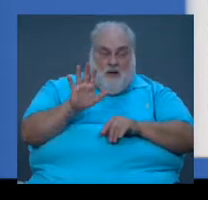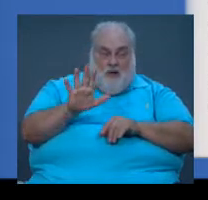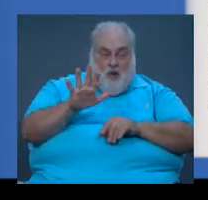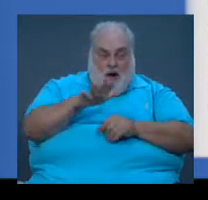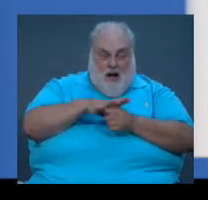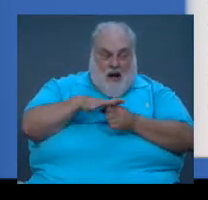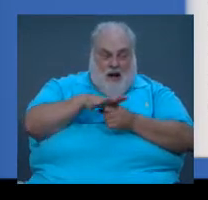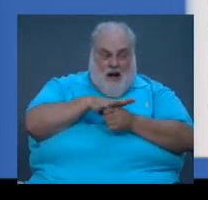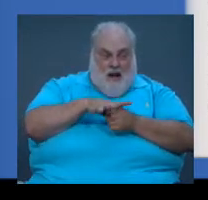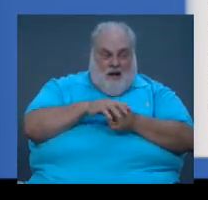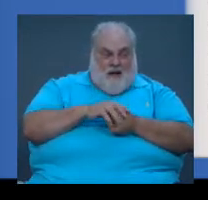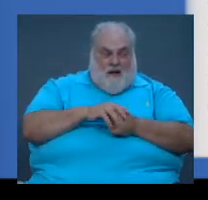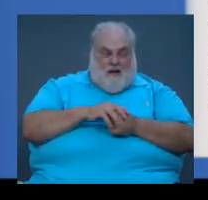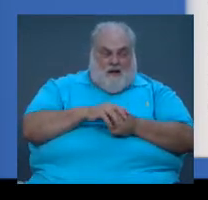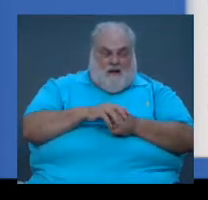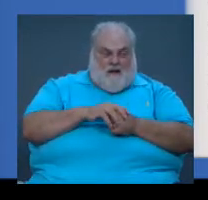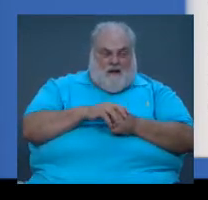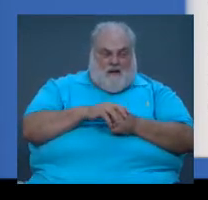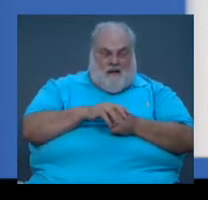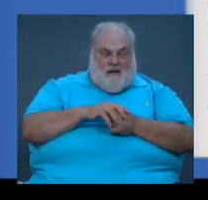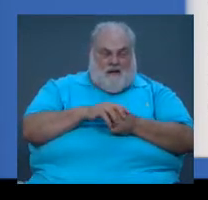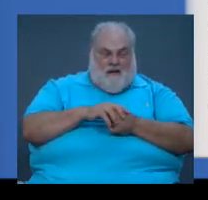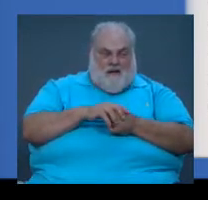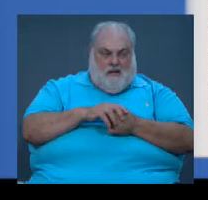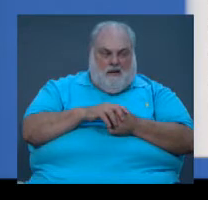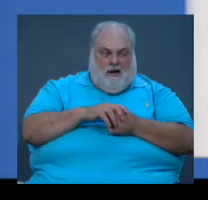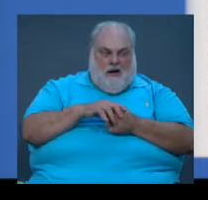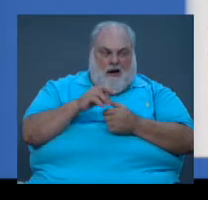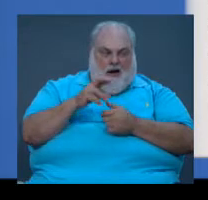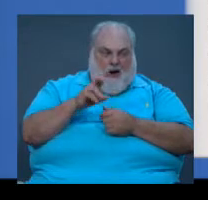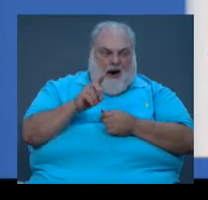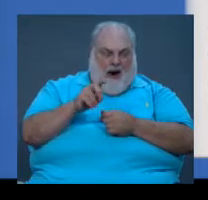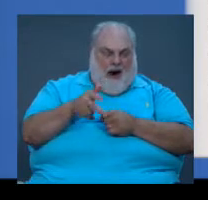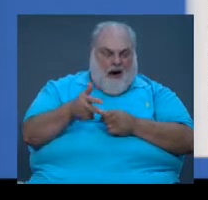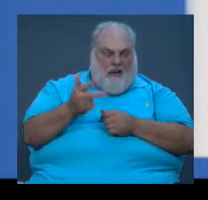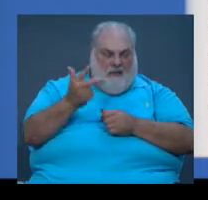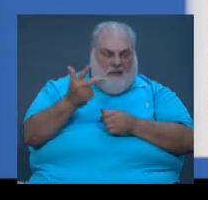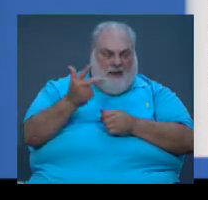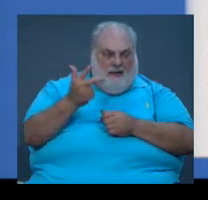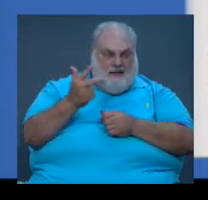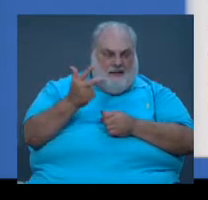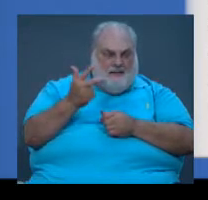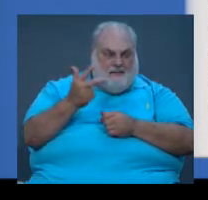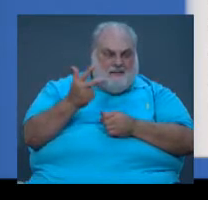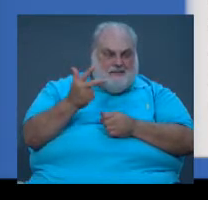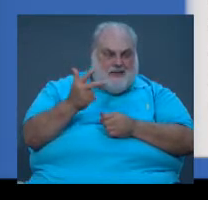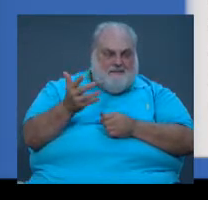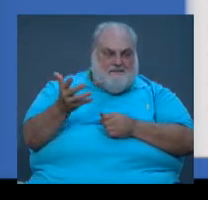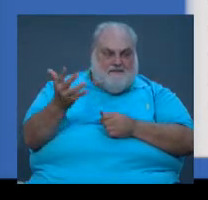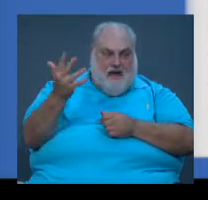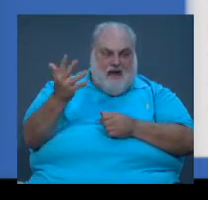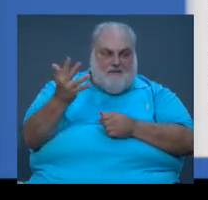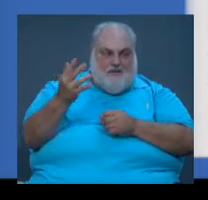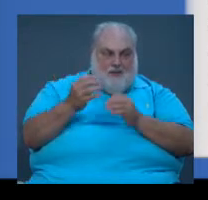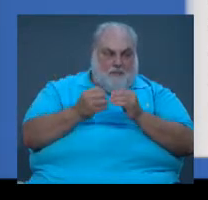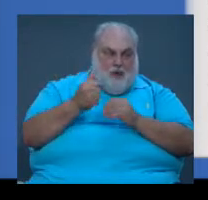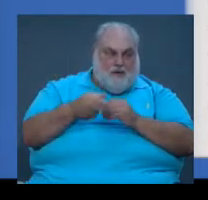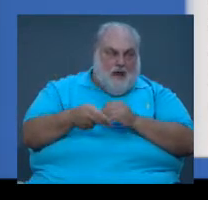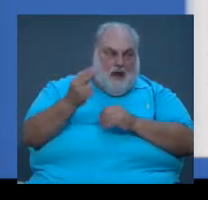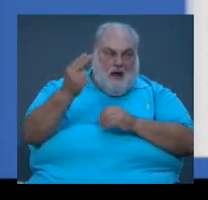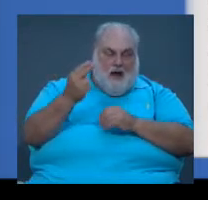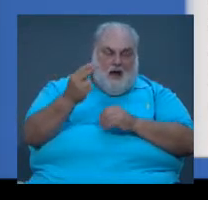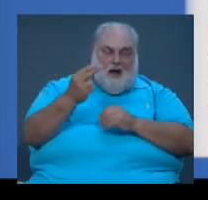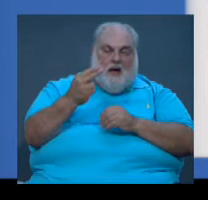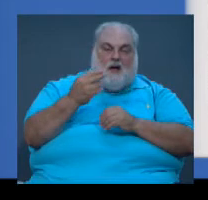respective wards. As you can see, Ward 3 and 5 have the highest percentage